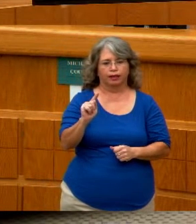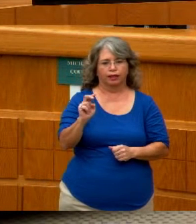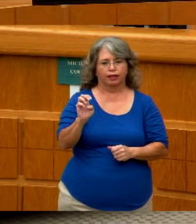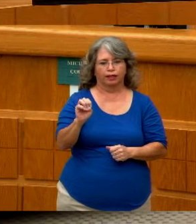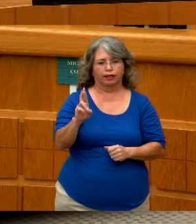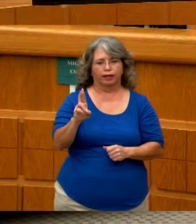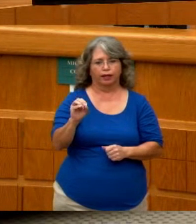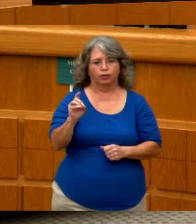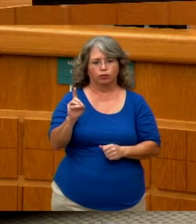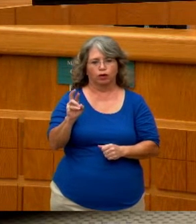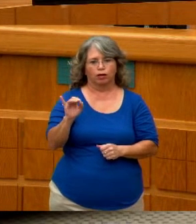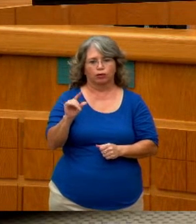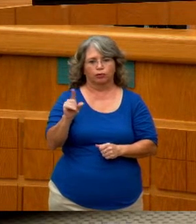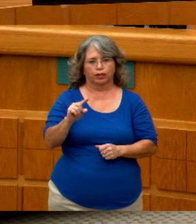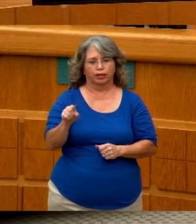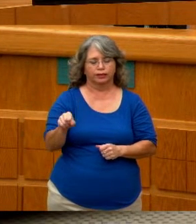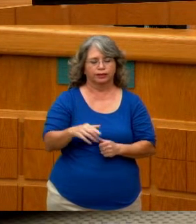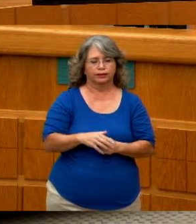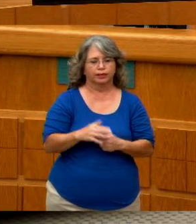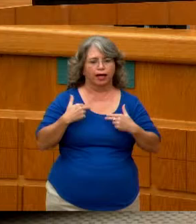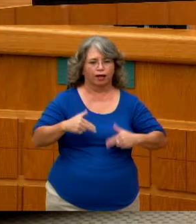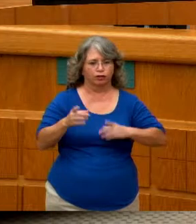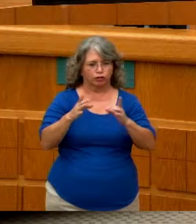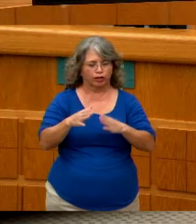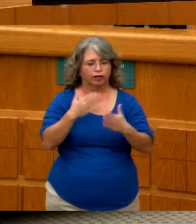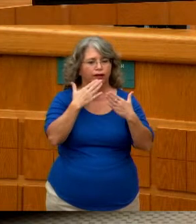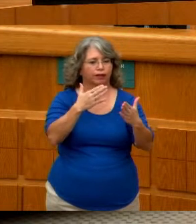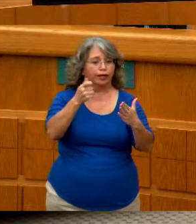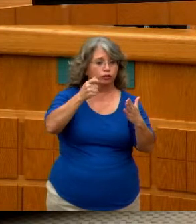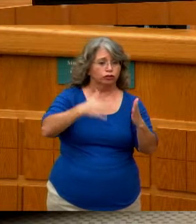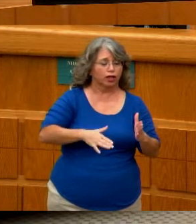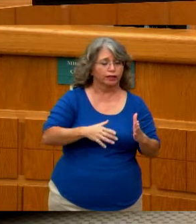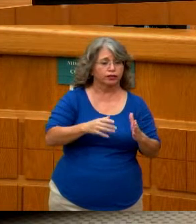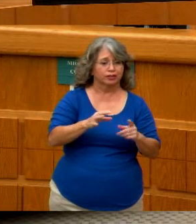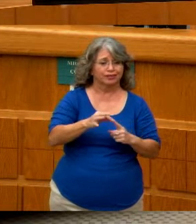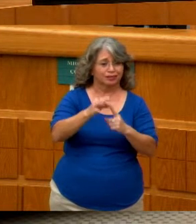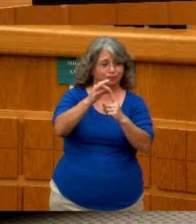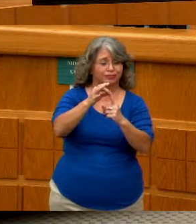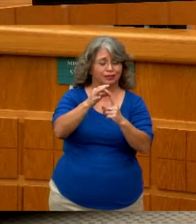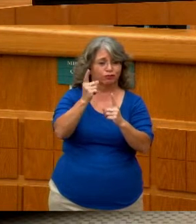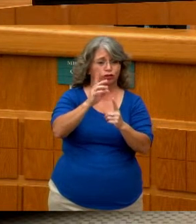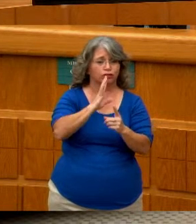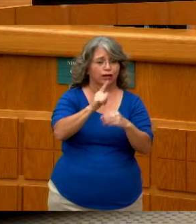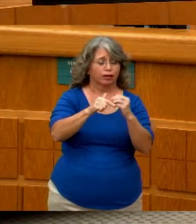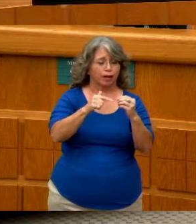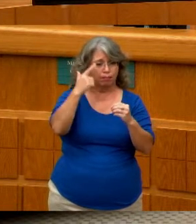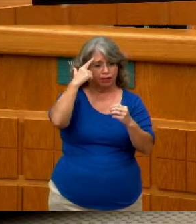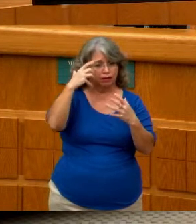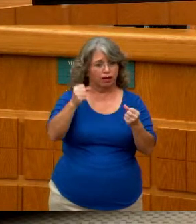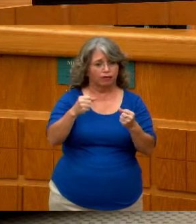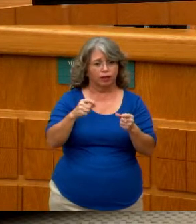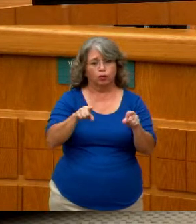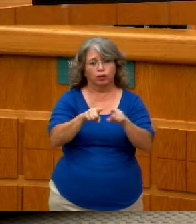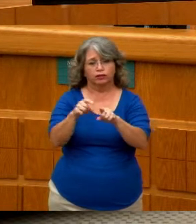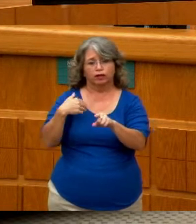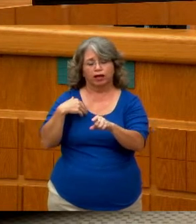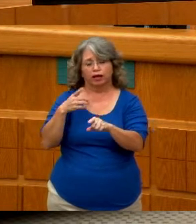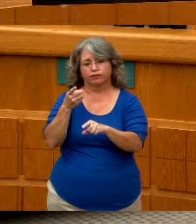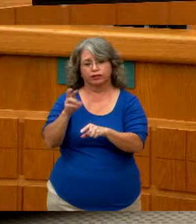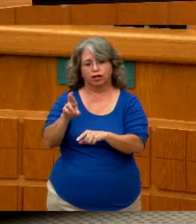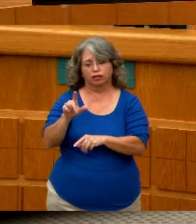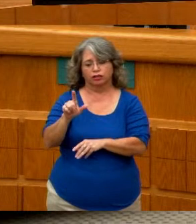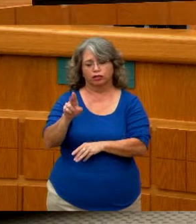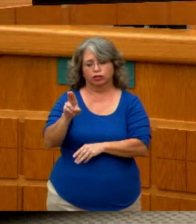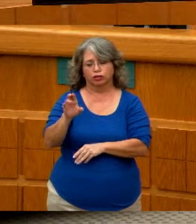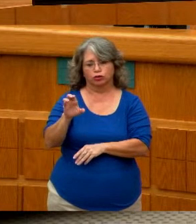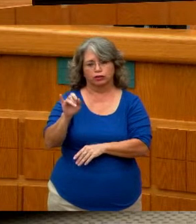you. Annette Rodriguez, Health Director. Thank you, Judge, especially for talking about the mental health. And